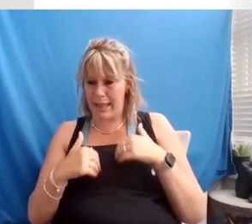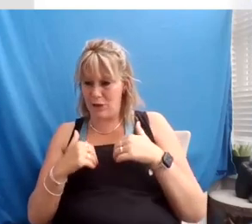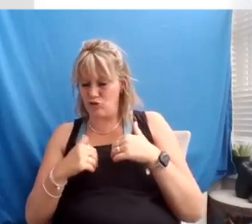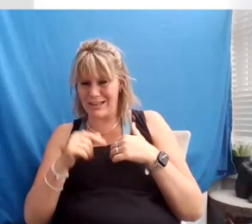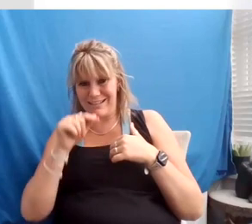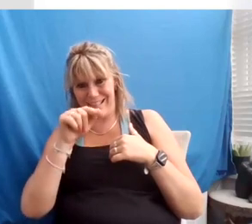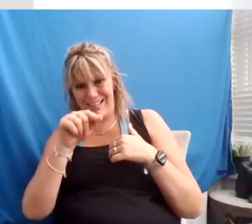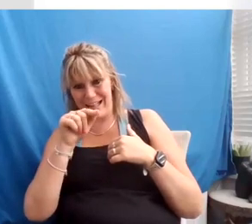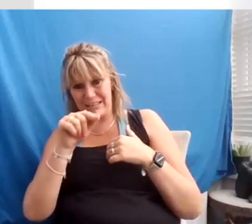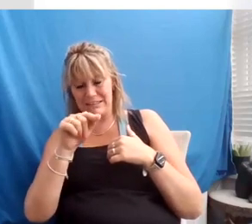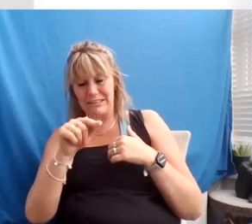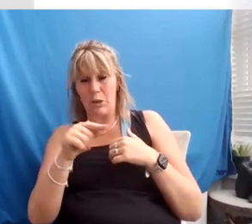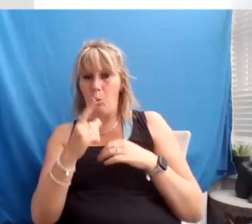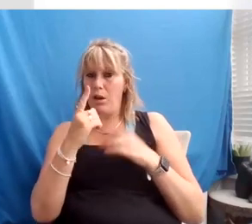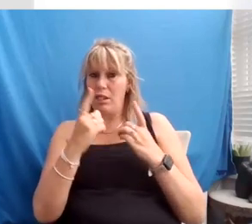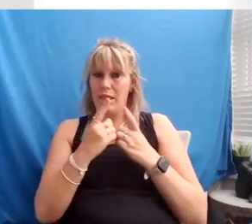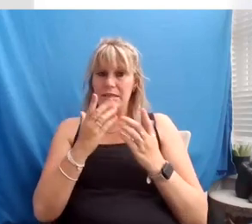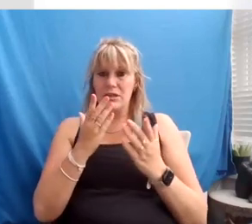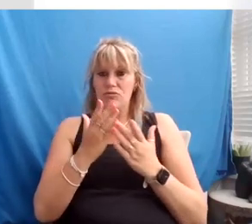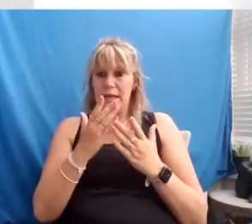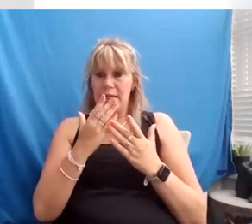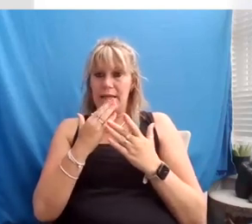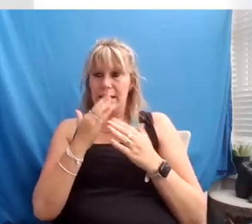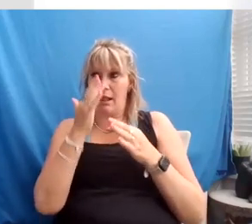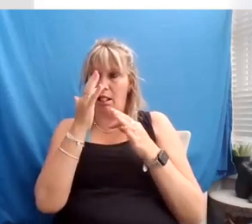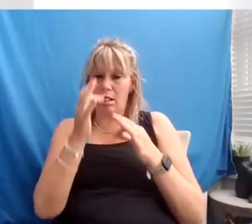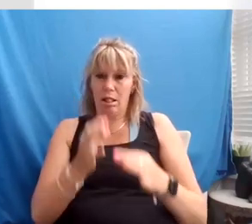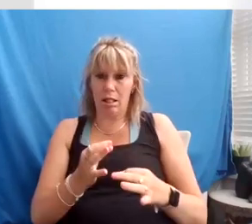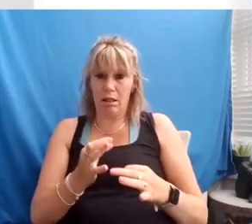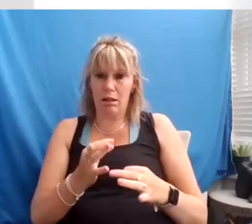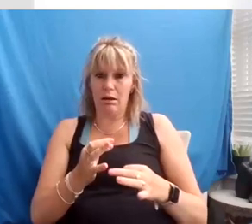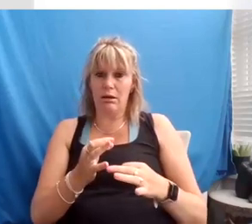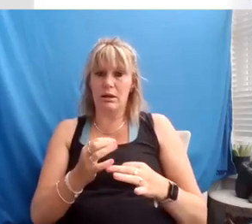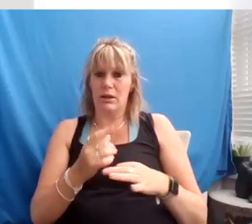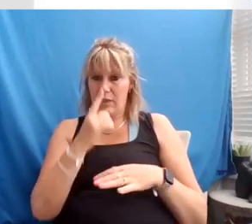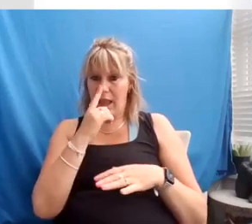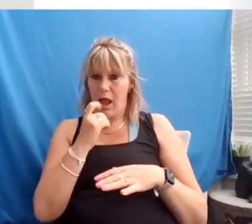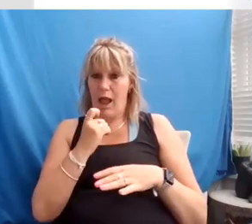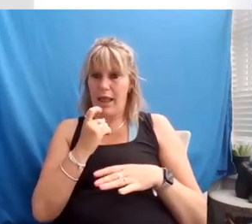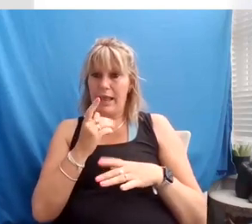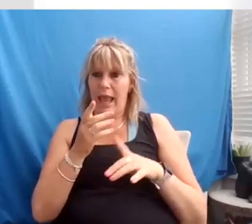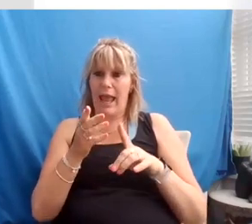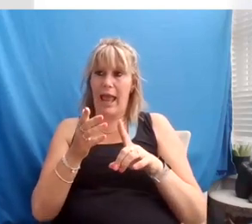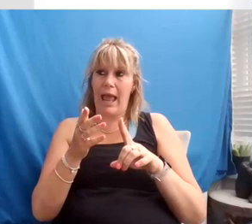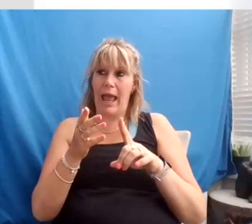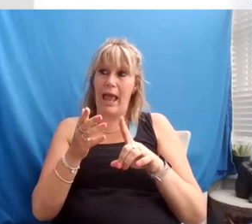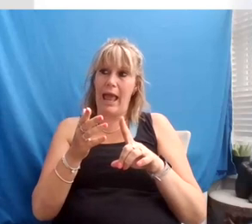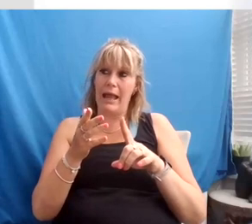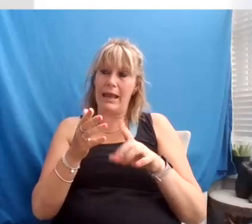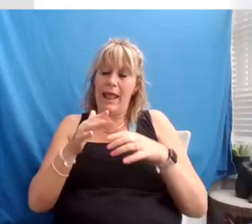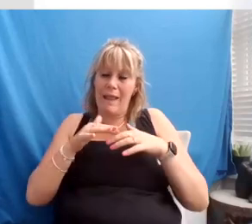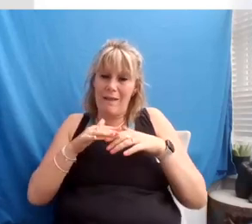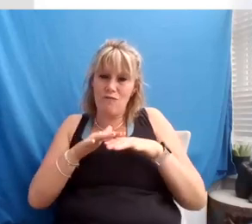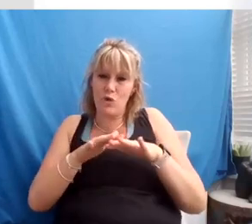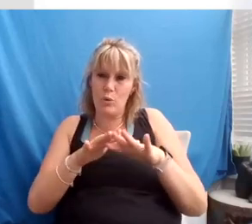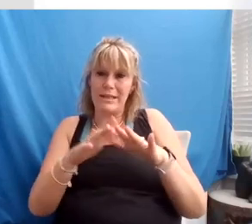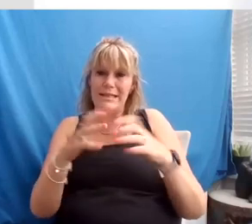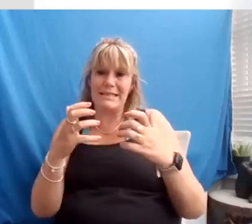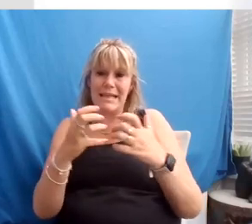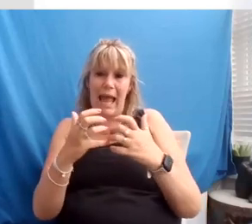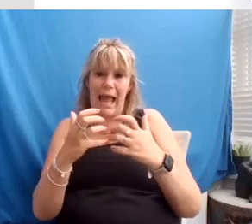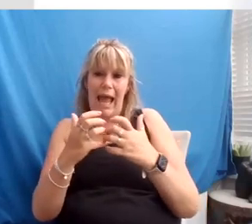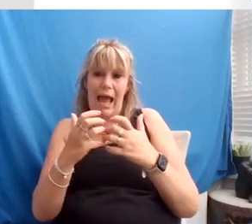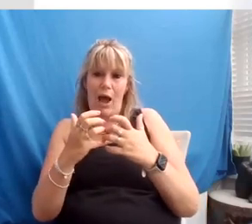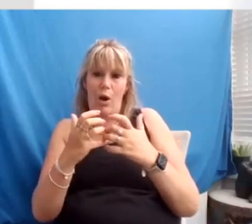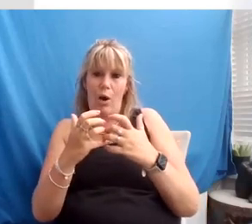really appeals to me about it is that actually I can influence how it goes, but I can't actually predict